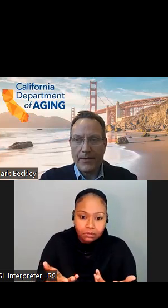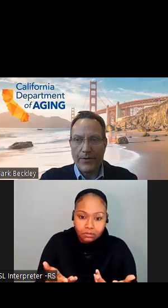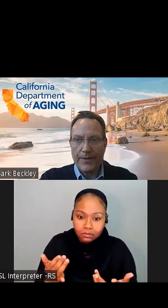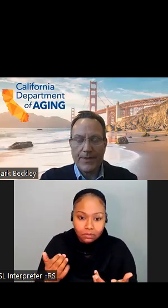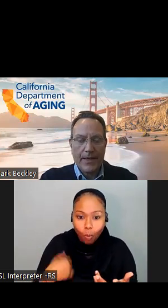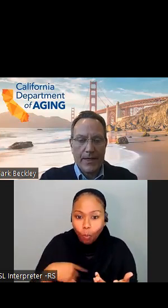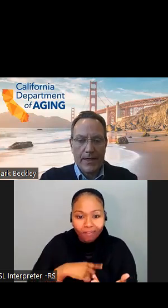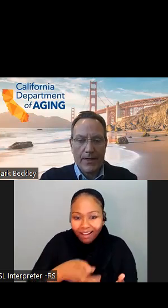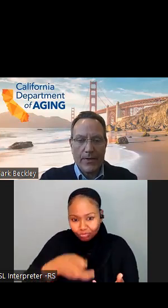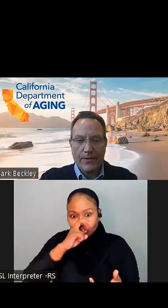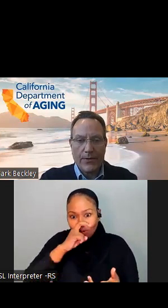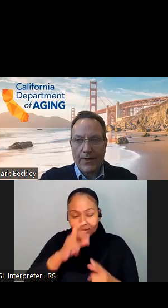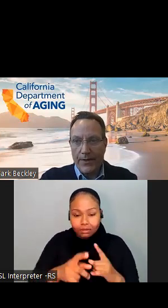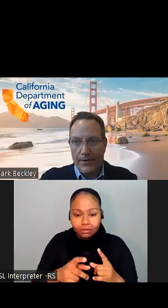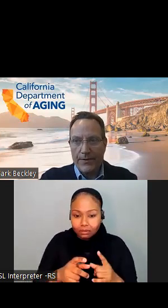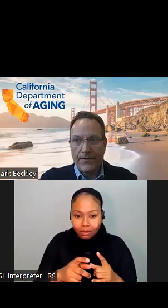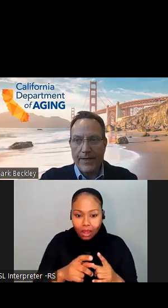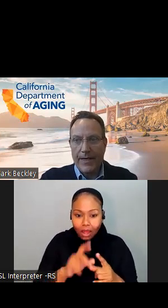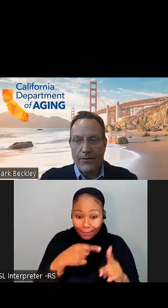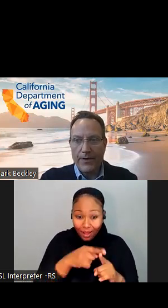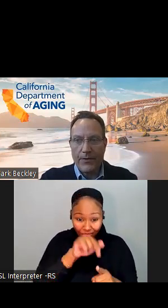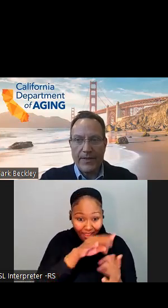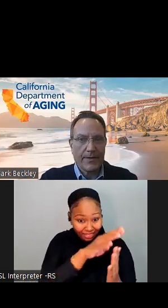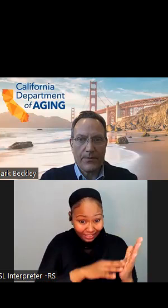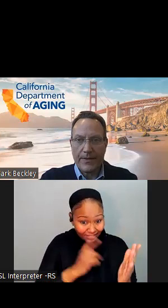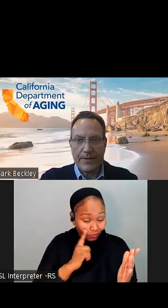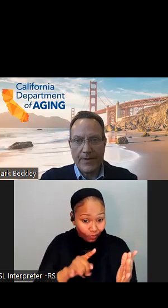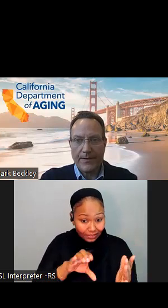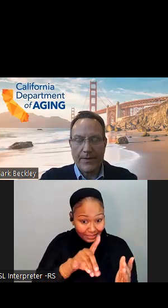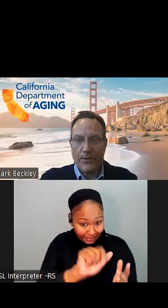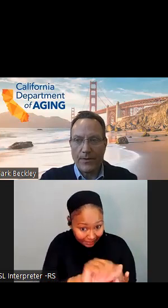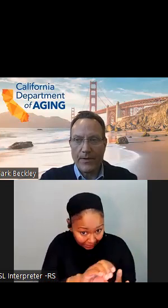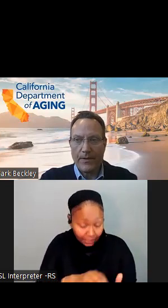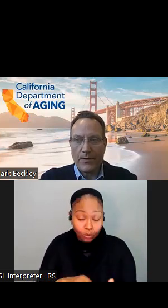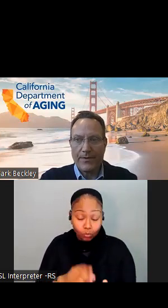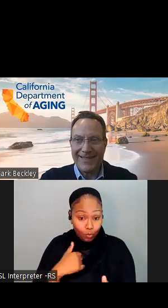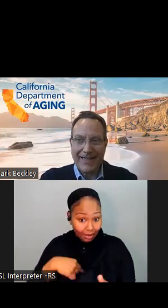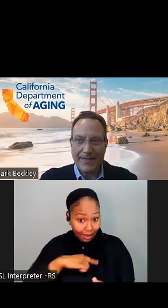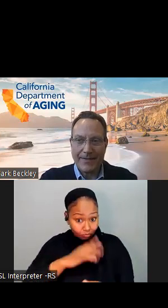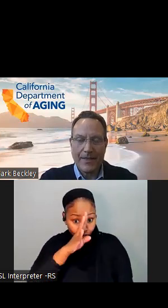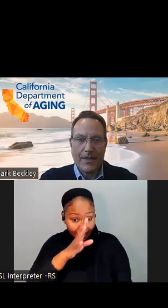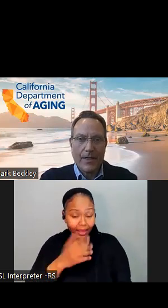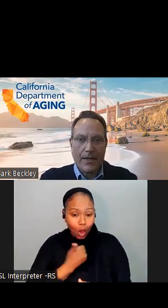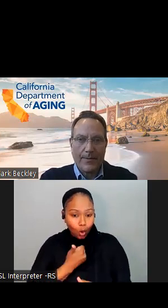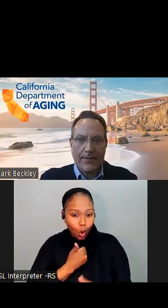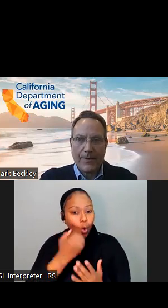CDC categories. We could create our own sort of like category groupings, like one specific for communicable diseases, if